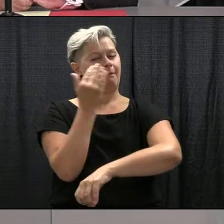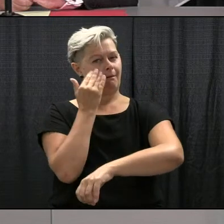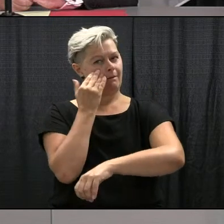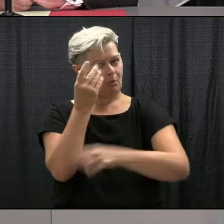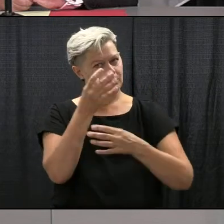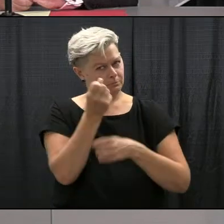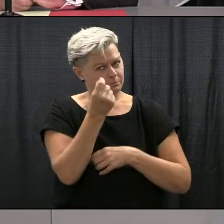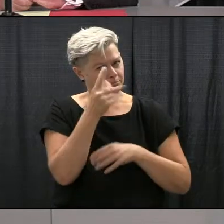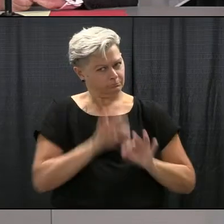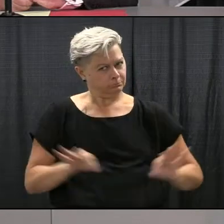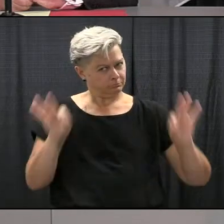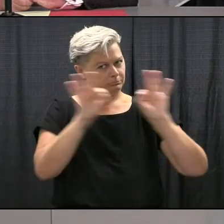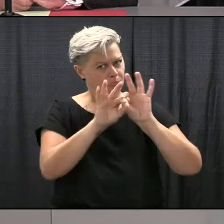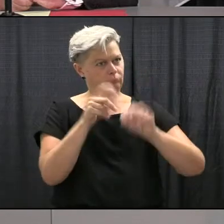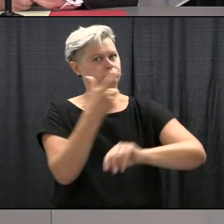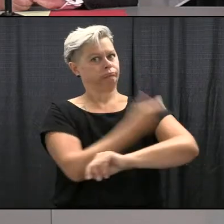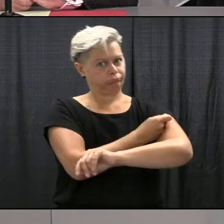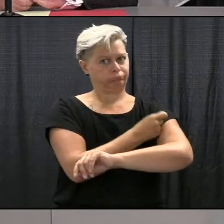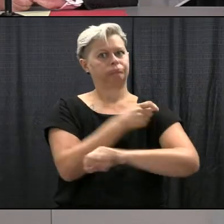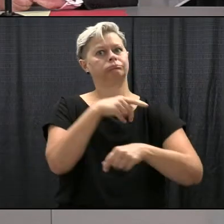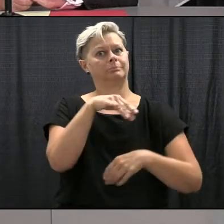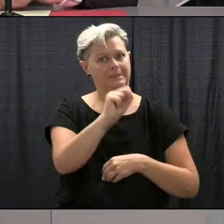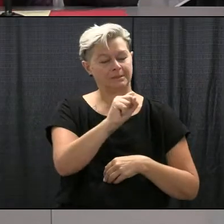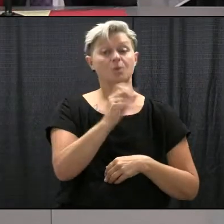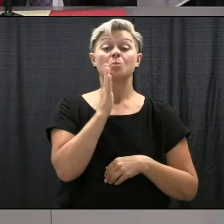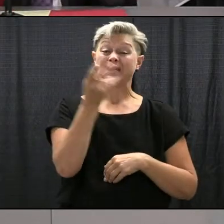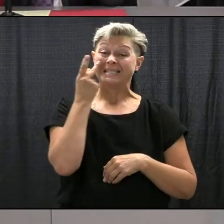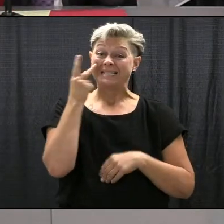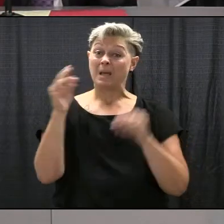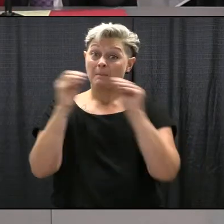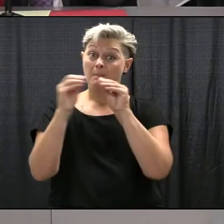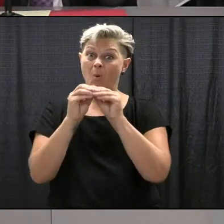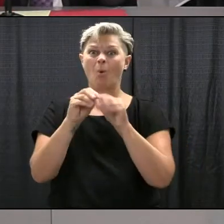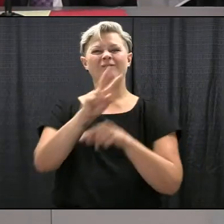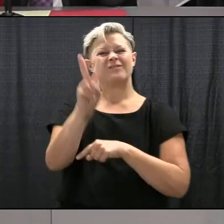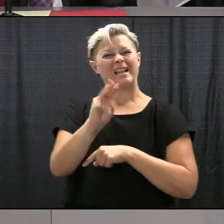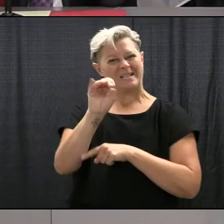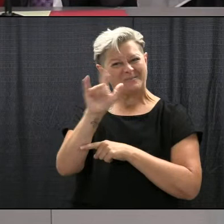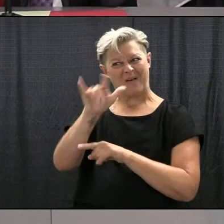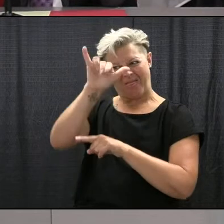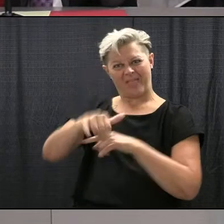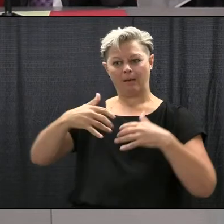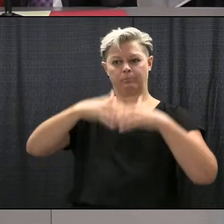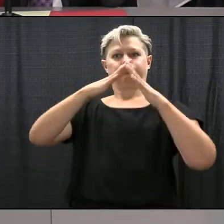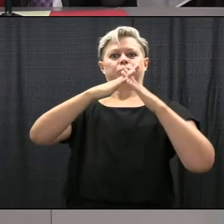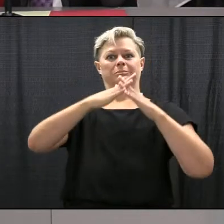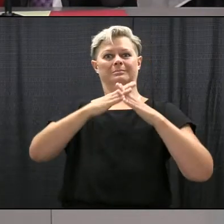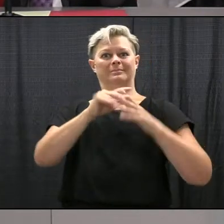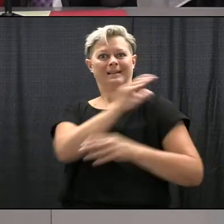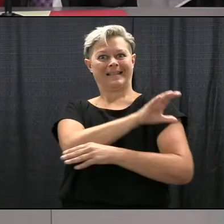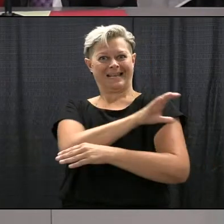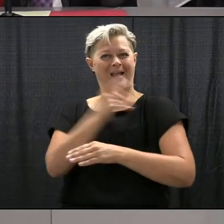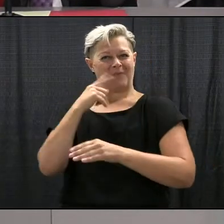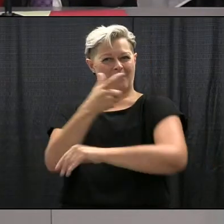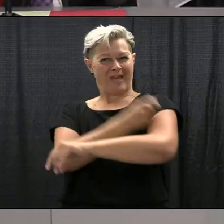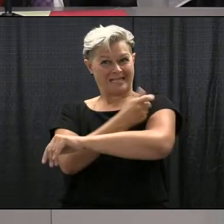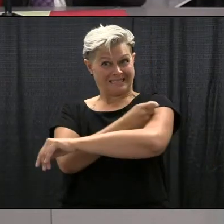here, will we see more pop-up vaccination clinics like the one at the Village Mall today? Will they become a regular